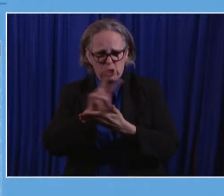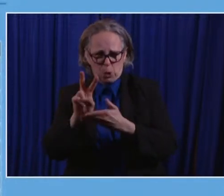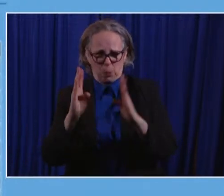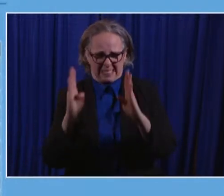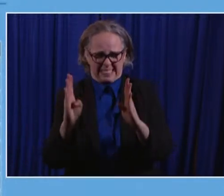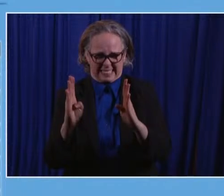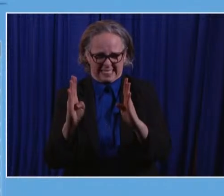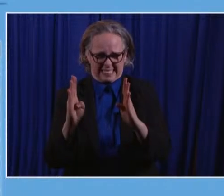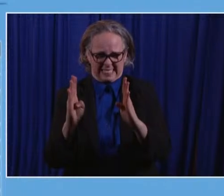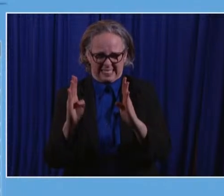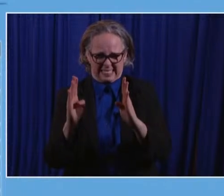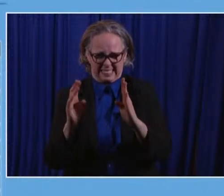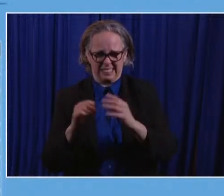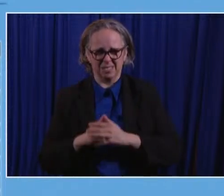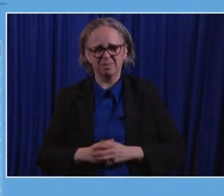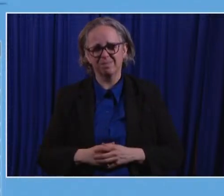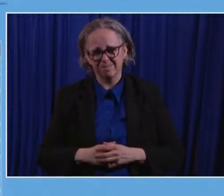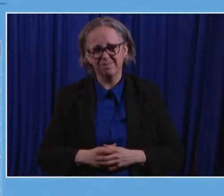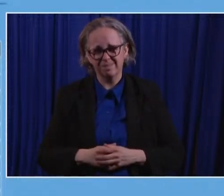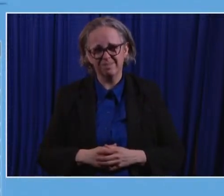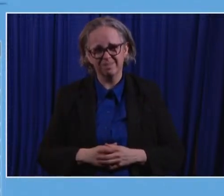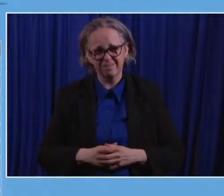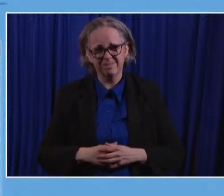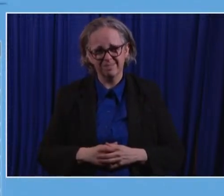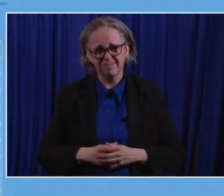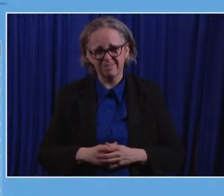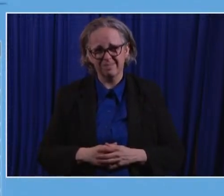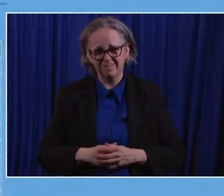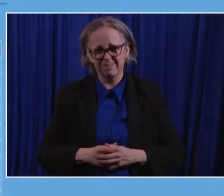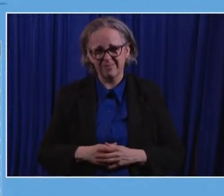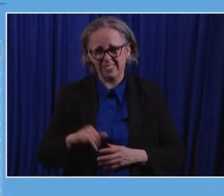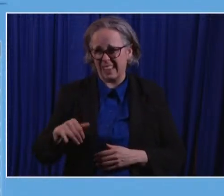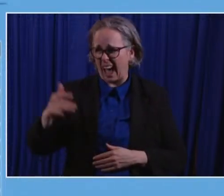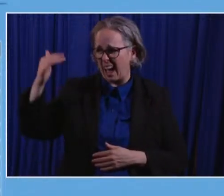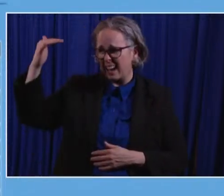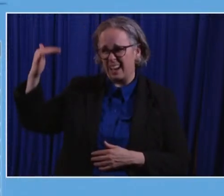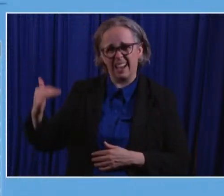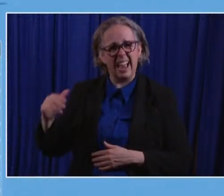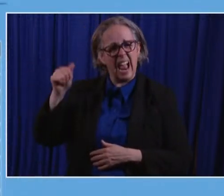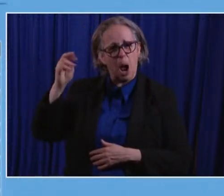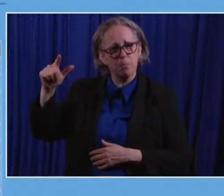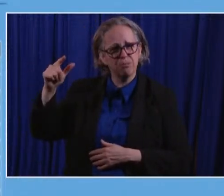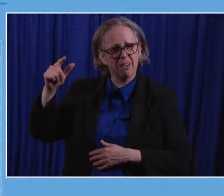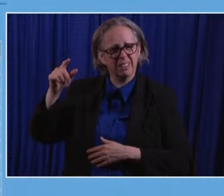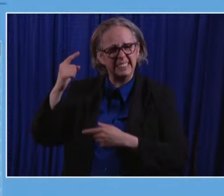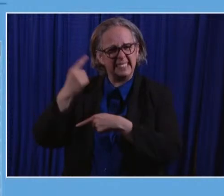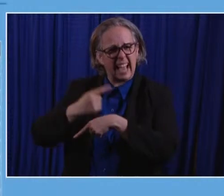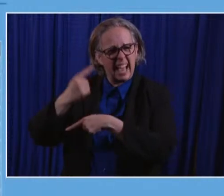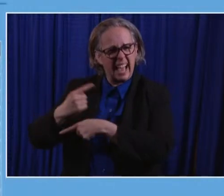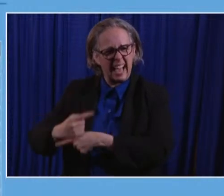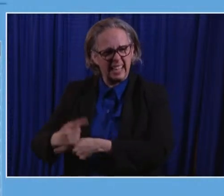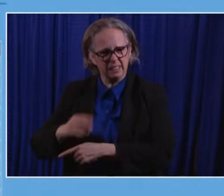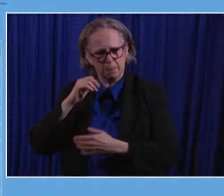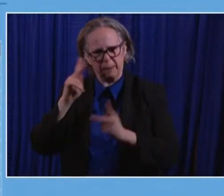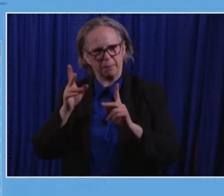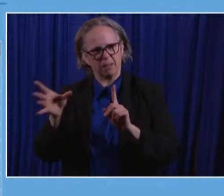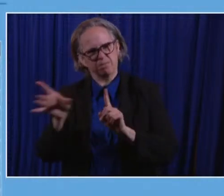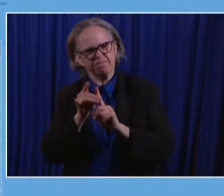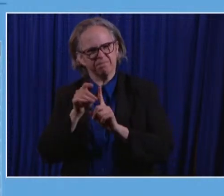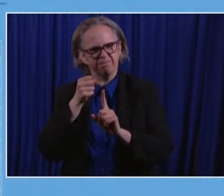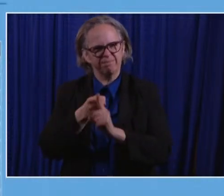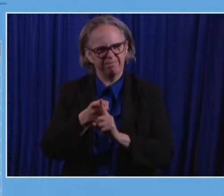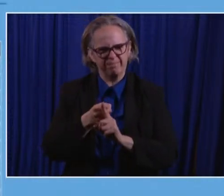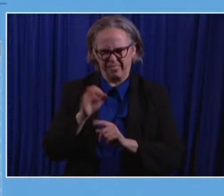those out, and you can see the numbers. This is per day, what we're seeing, just registering per